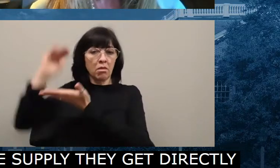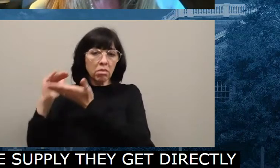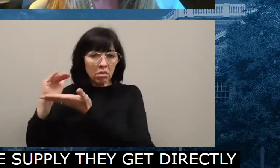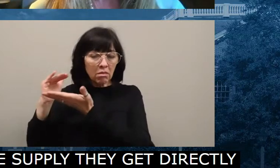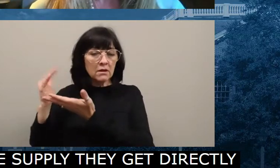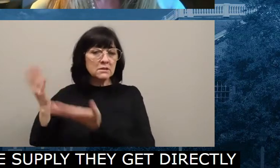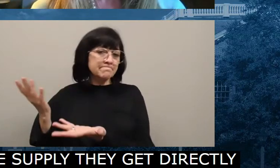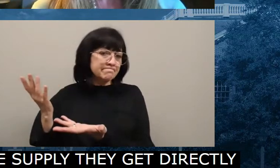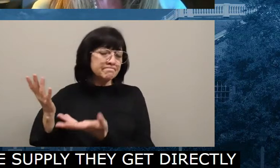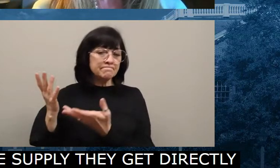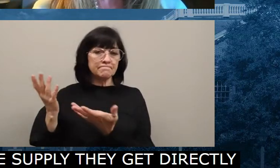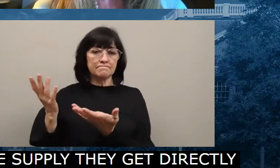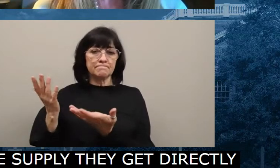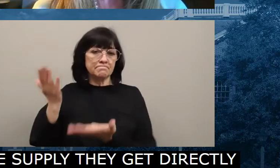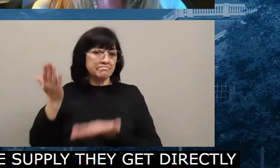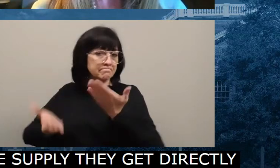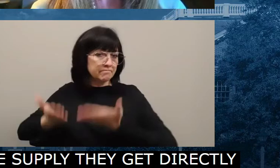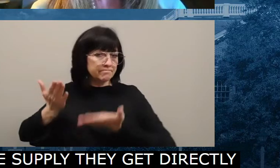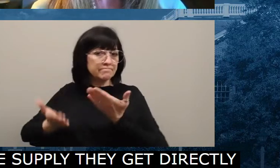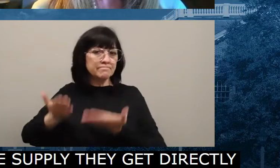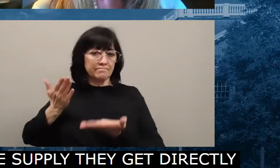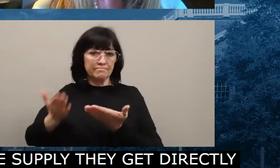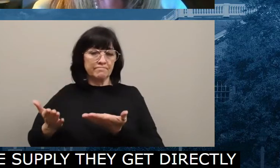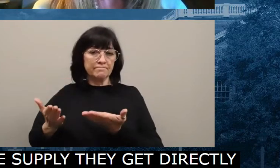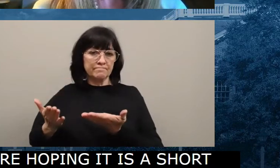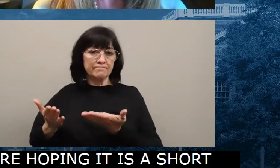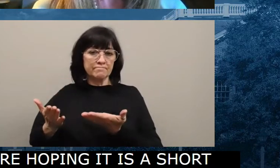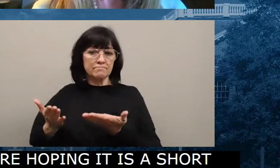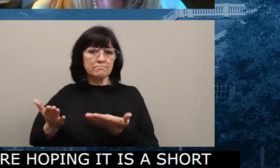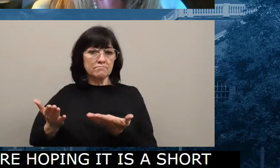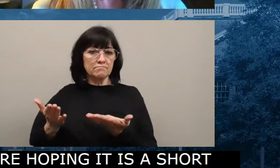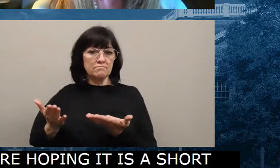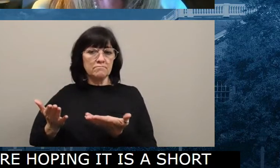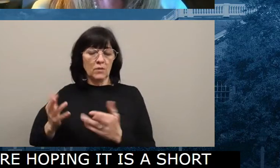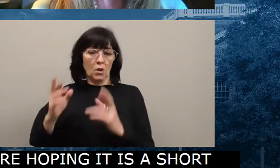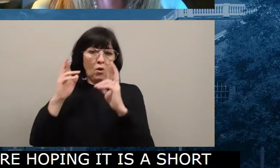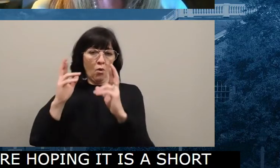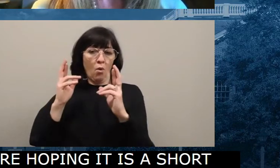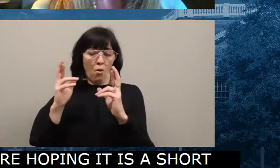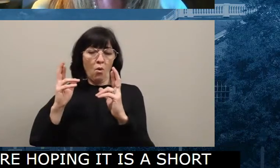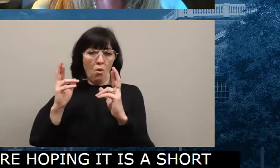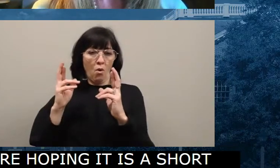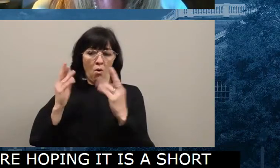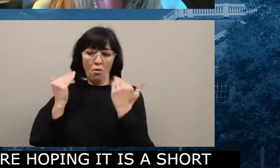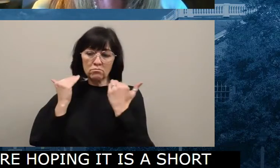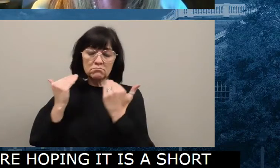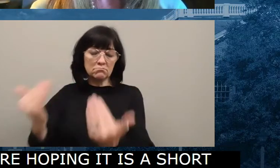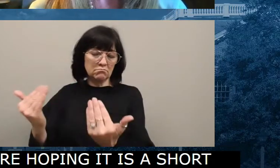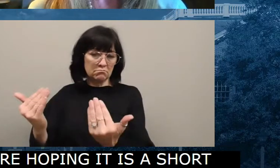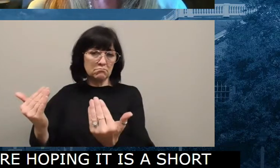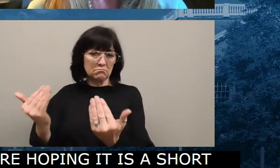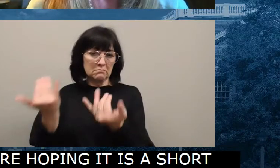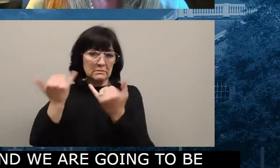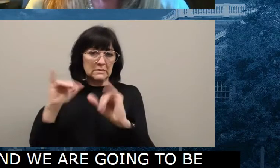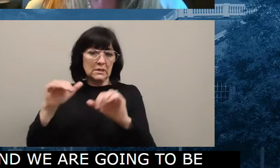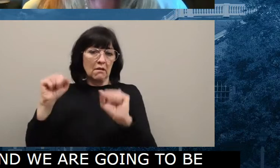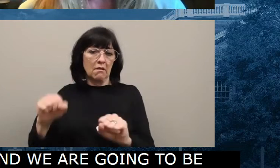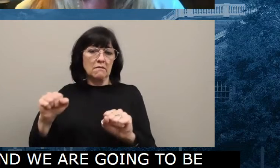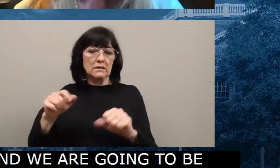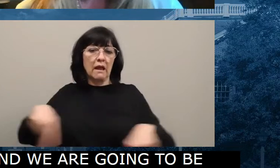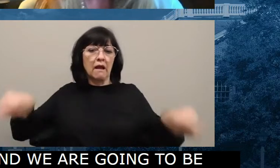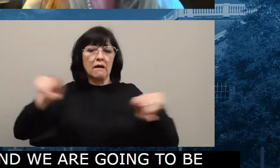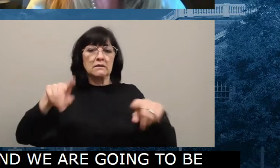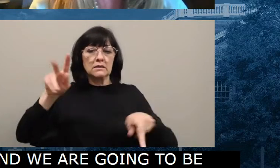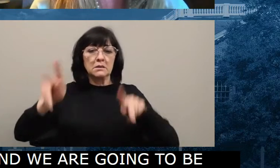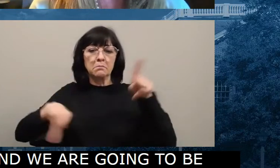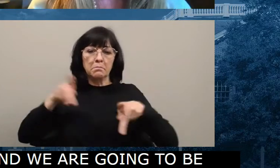then we'll be able to move forward ahead with that single dose Johnson & Johnson vaccine. Dr. Rattay, anything to add to that? Not a